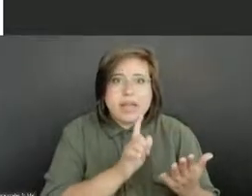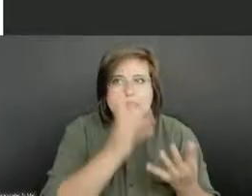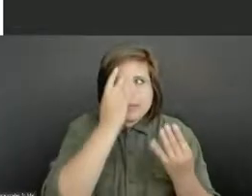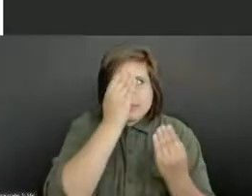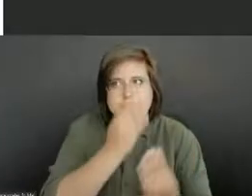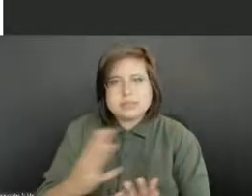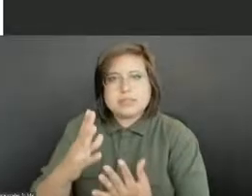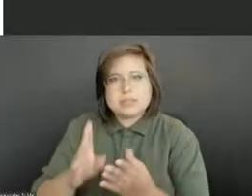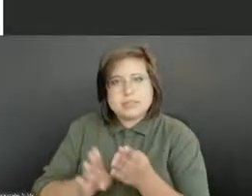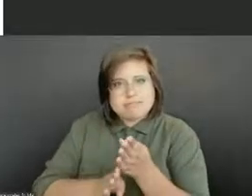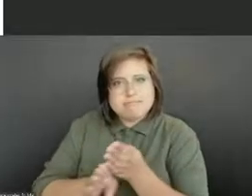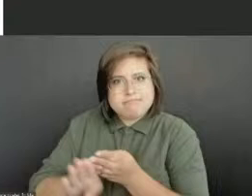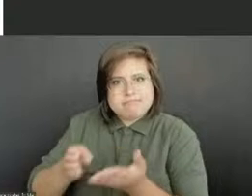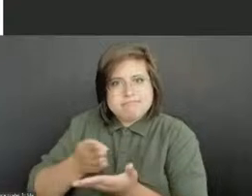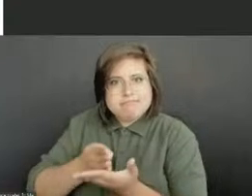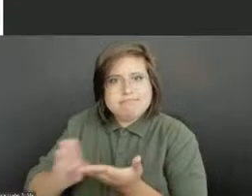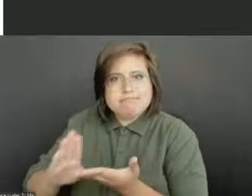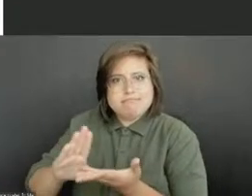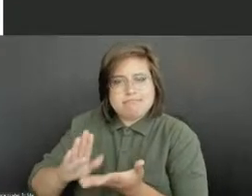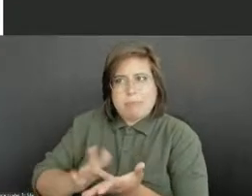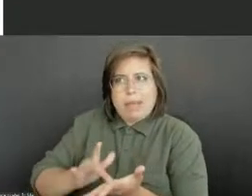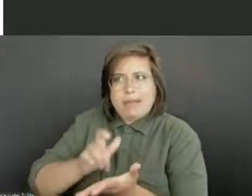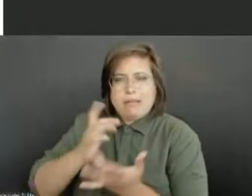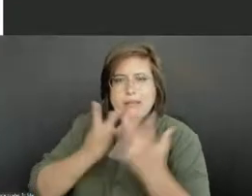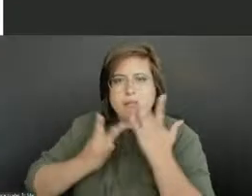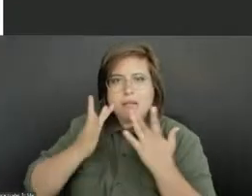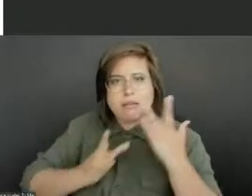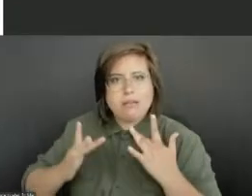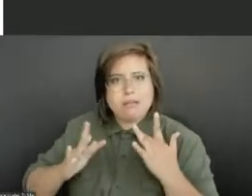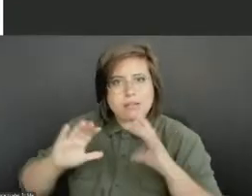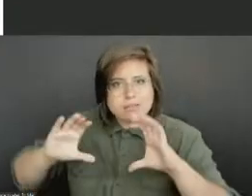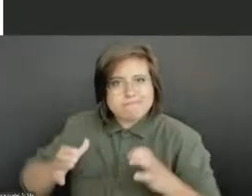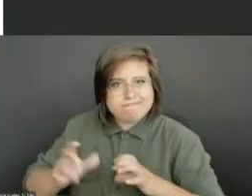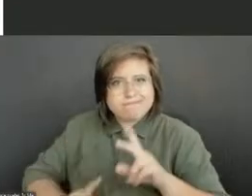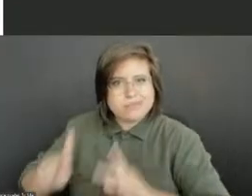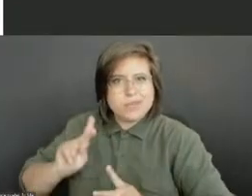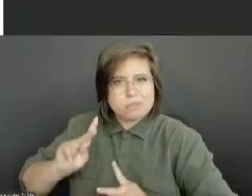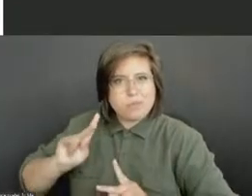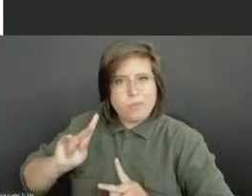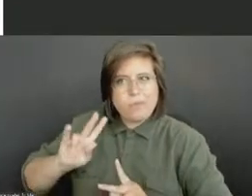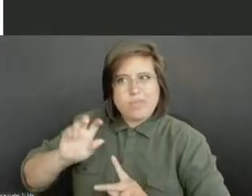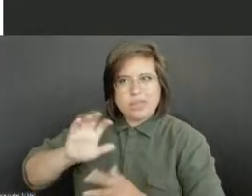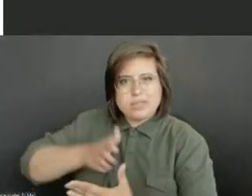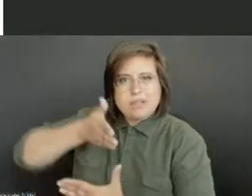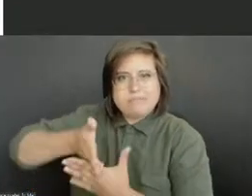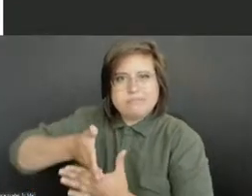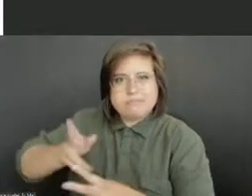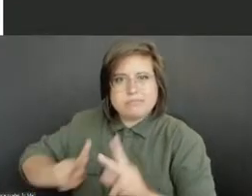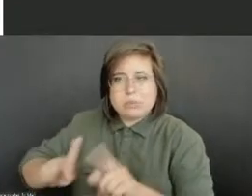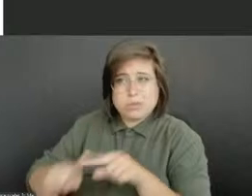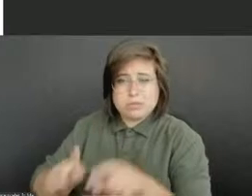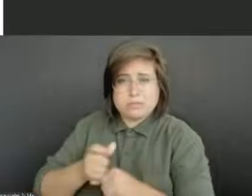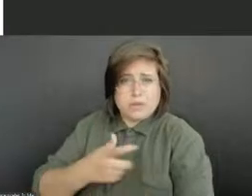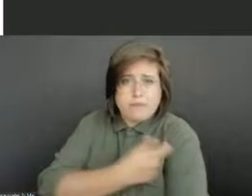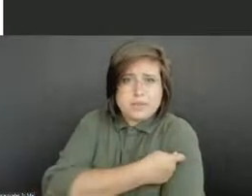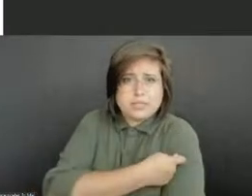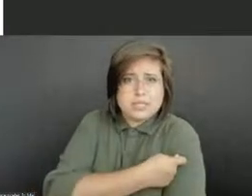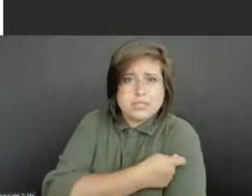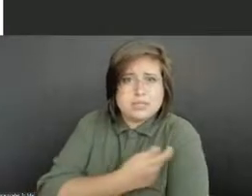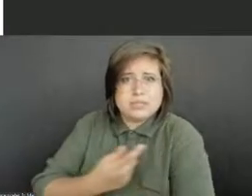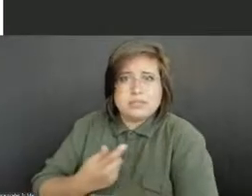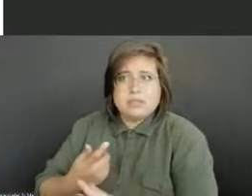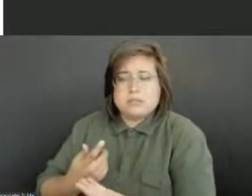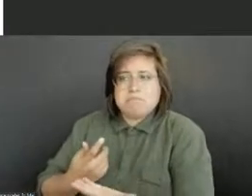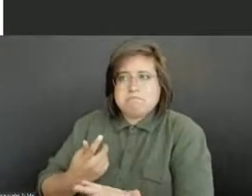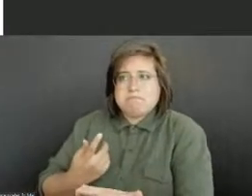and medically underserved populations in a way that is interfering with people getting the vaccines and doing what they need to do